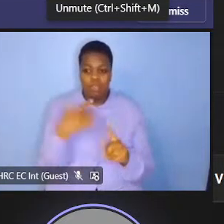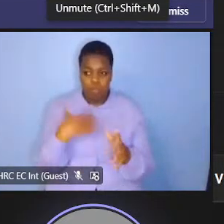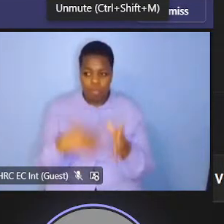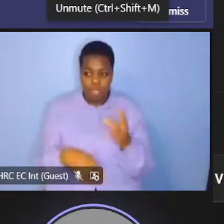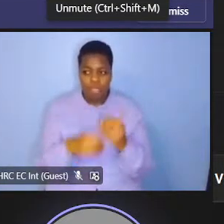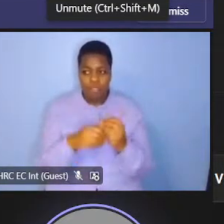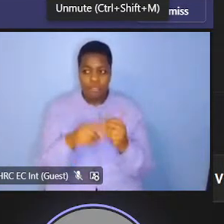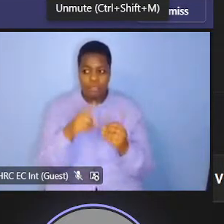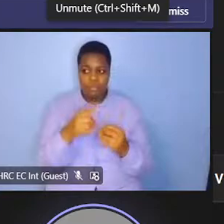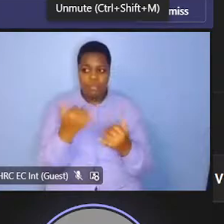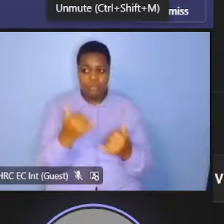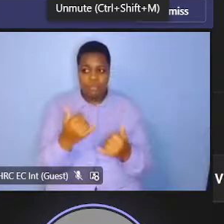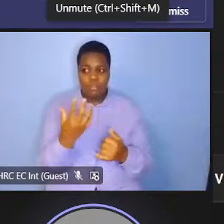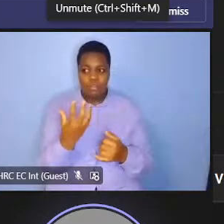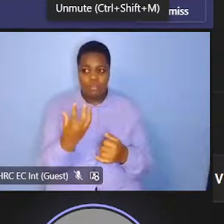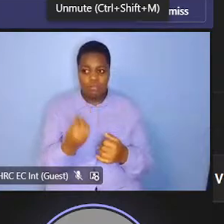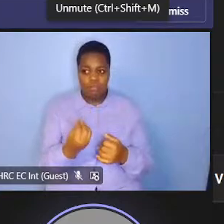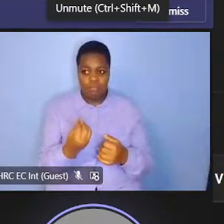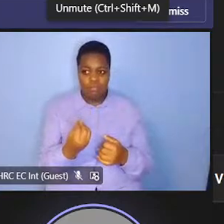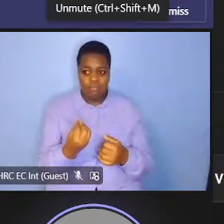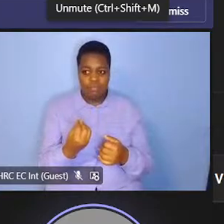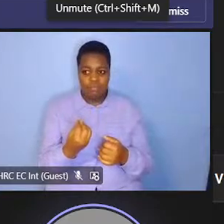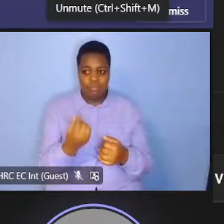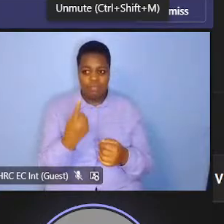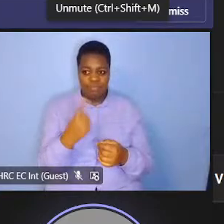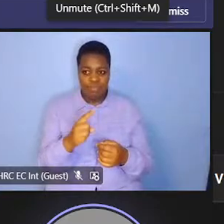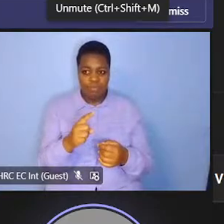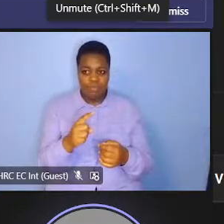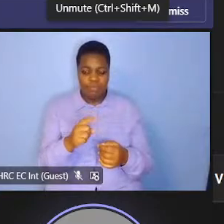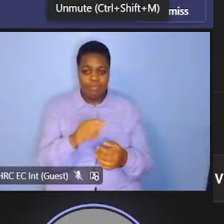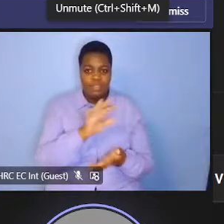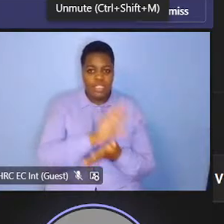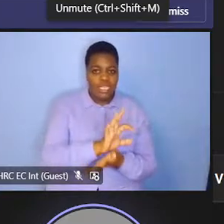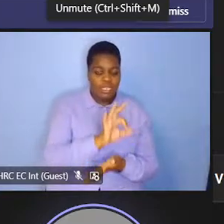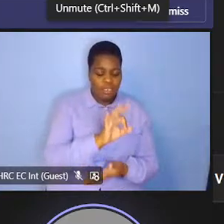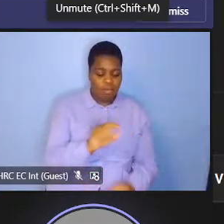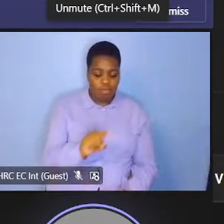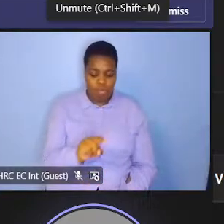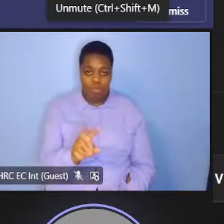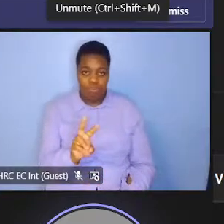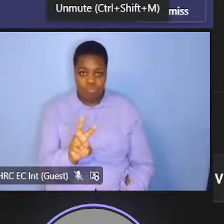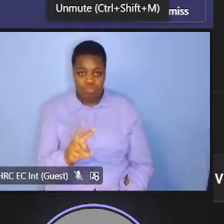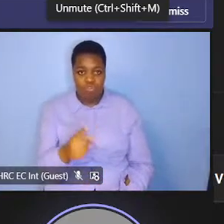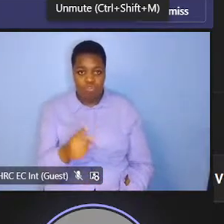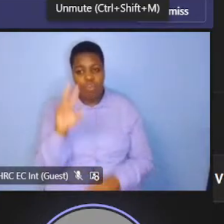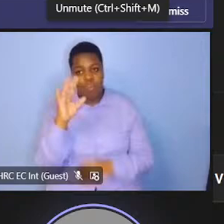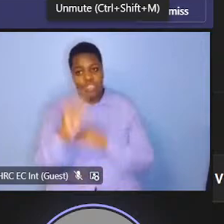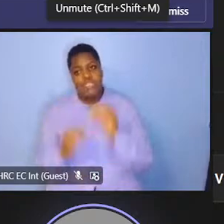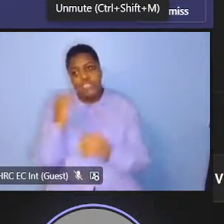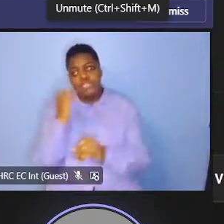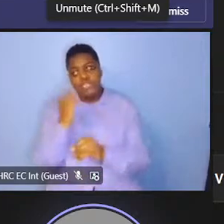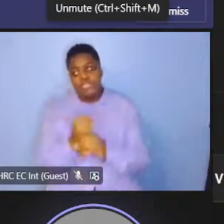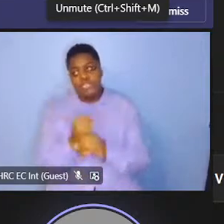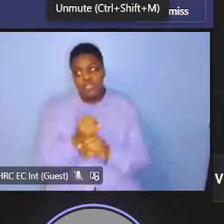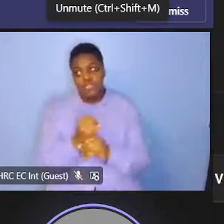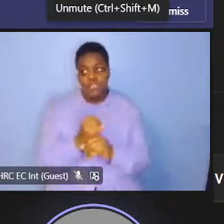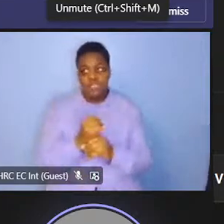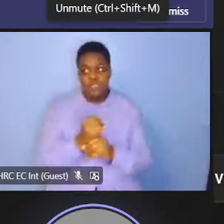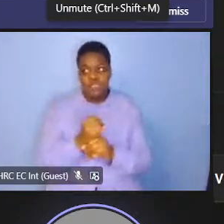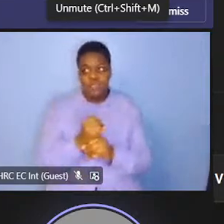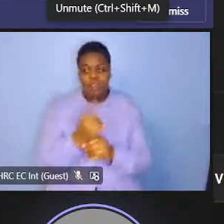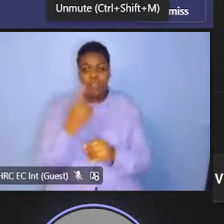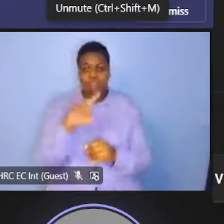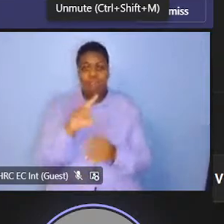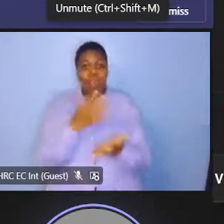state has an obligation in terms of Article 13.2 of the International Covenant on